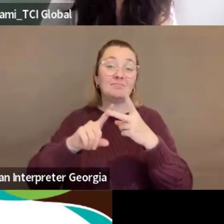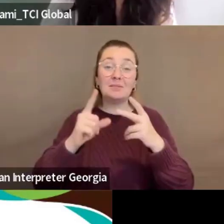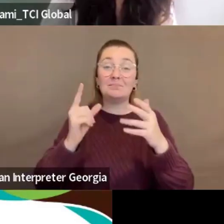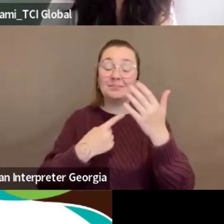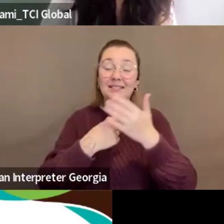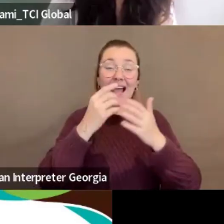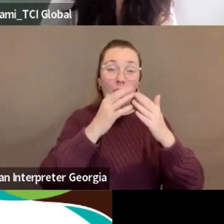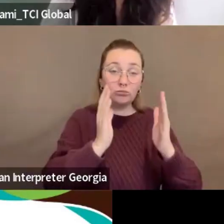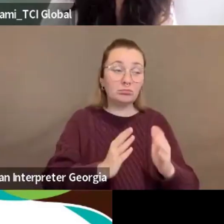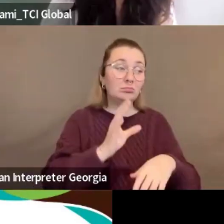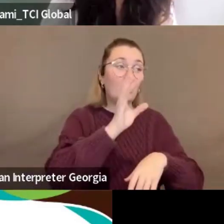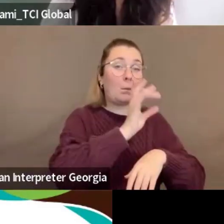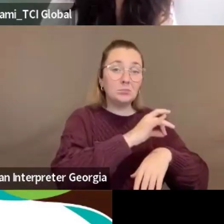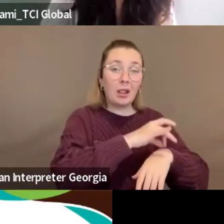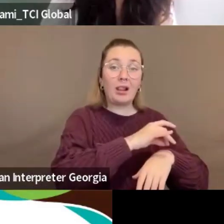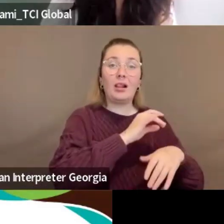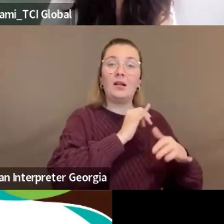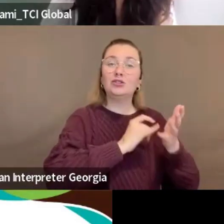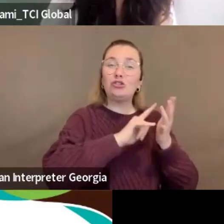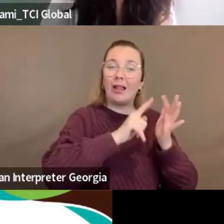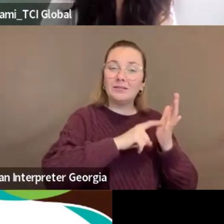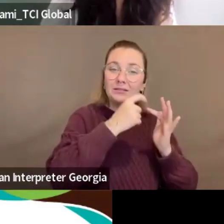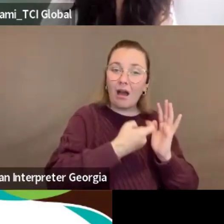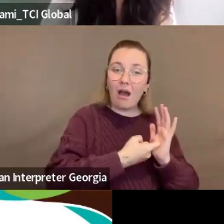in shelters, in other community settings.